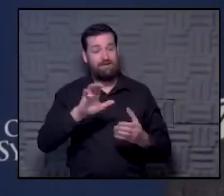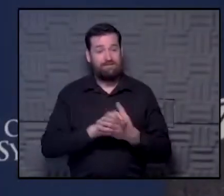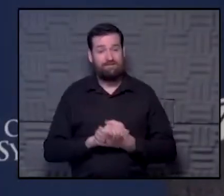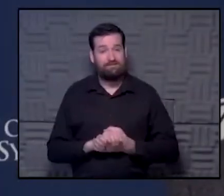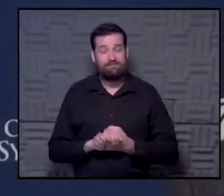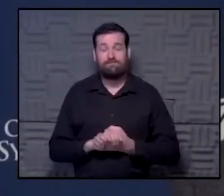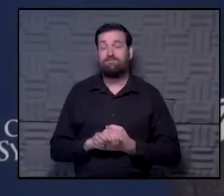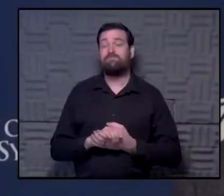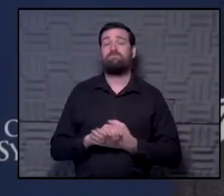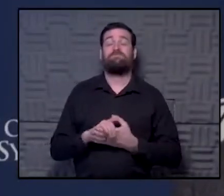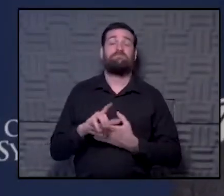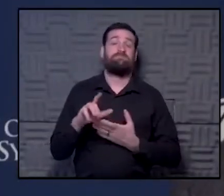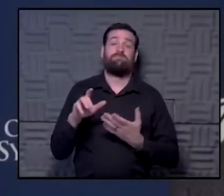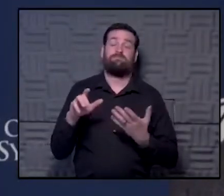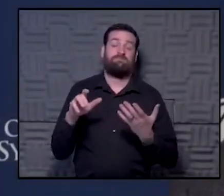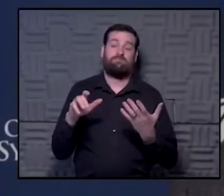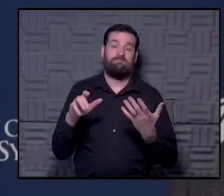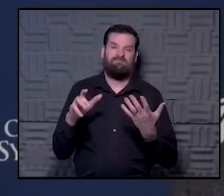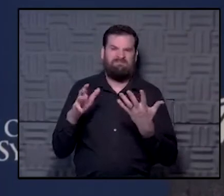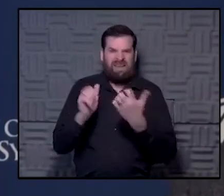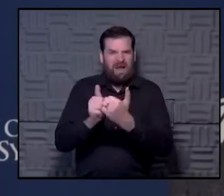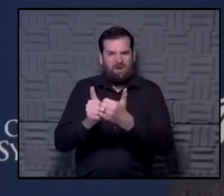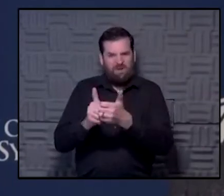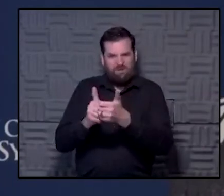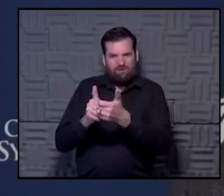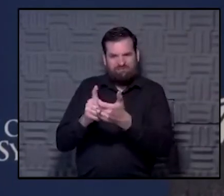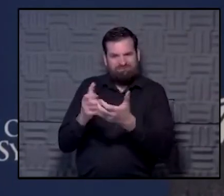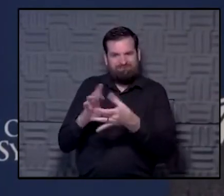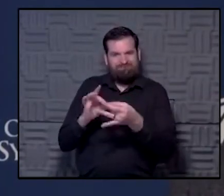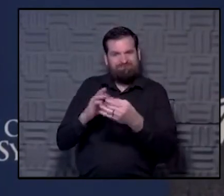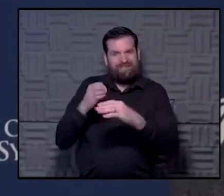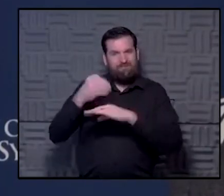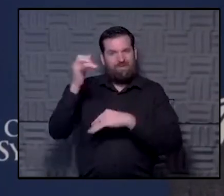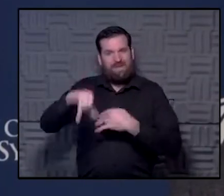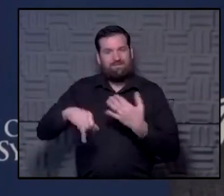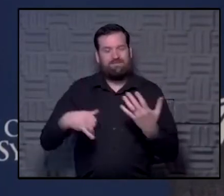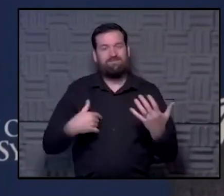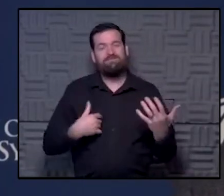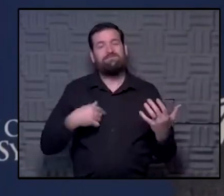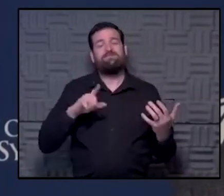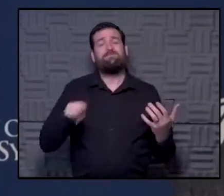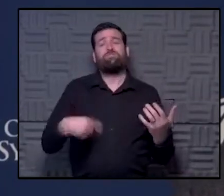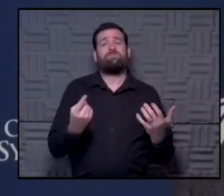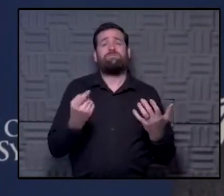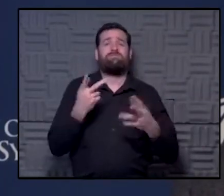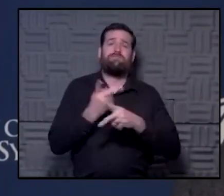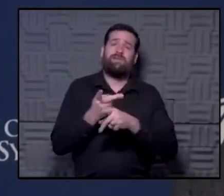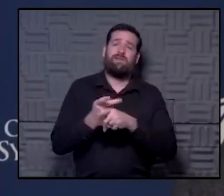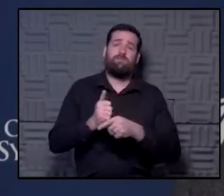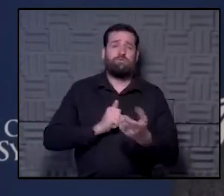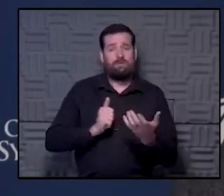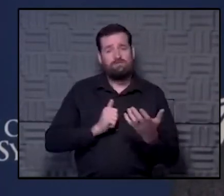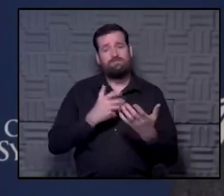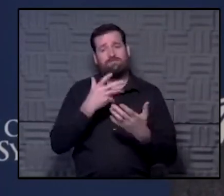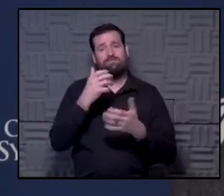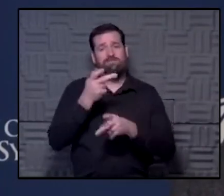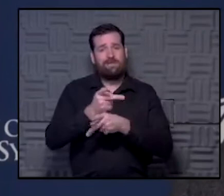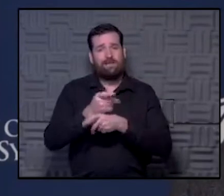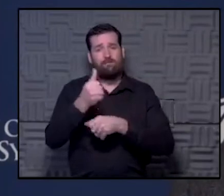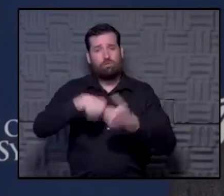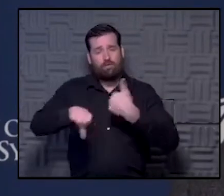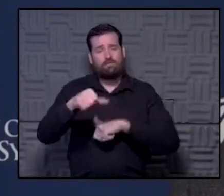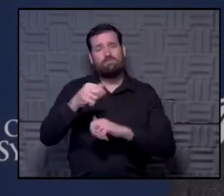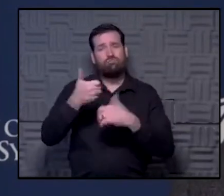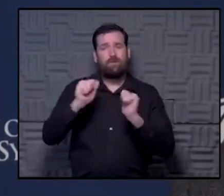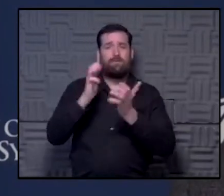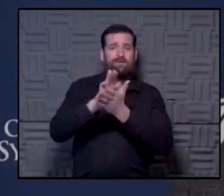I think how do you follow that? I'm just going to say, let's just take care of ourselves and take care of each other. Try to be kind